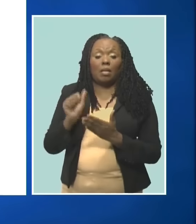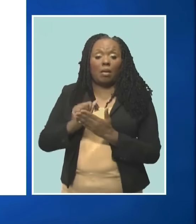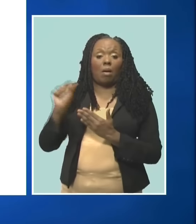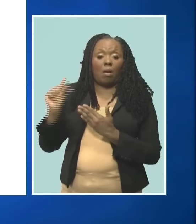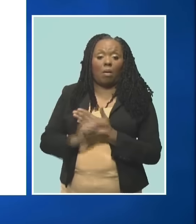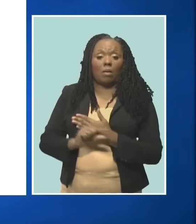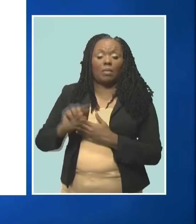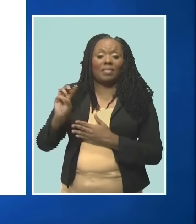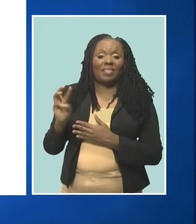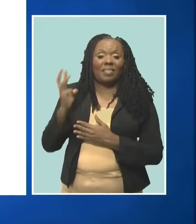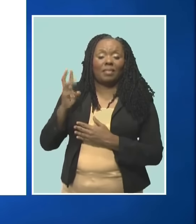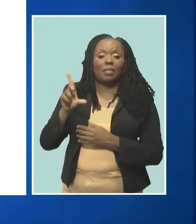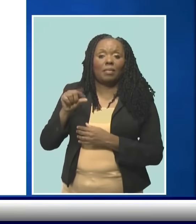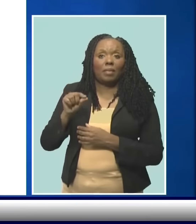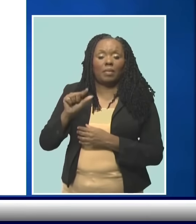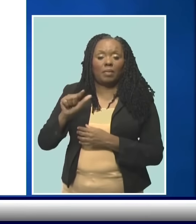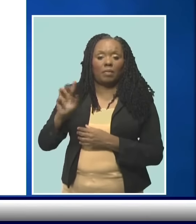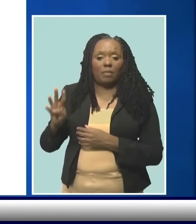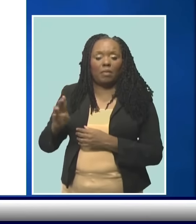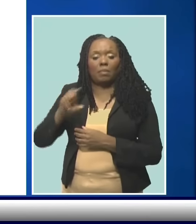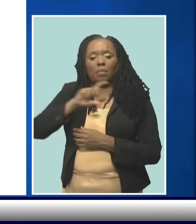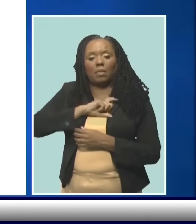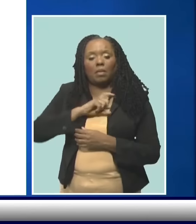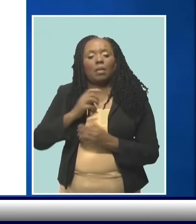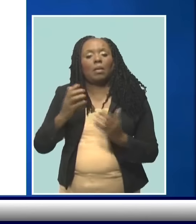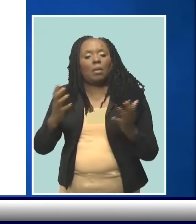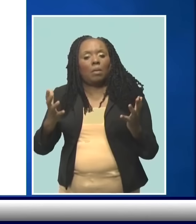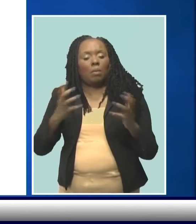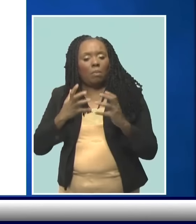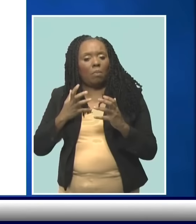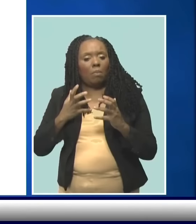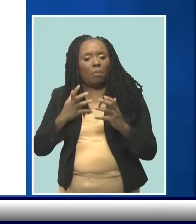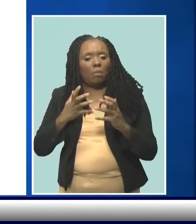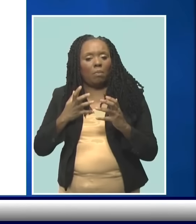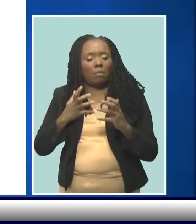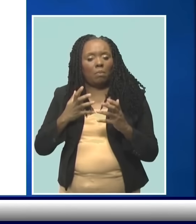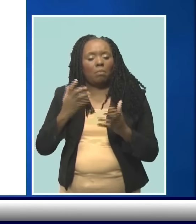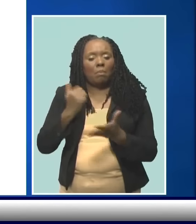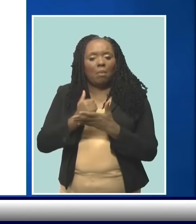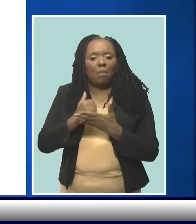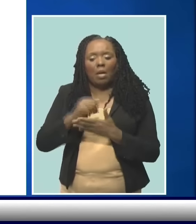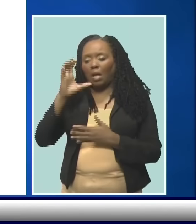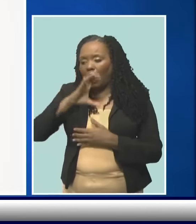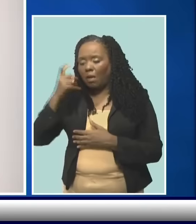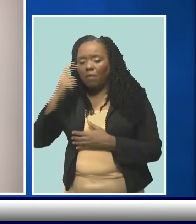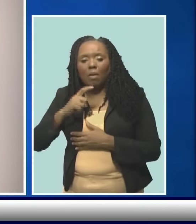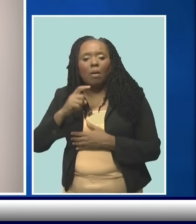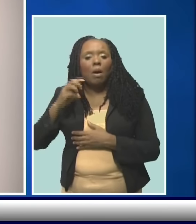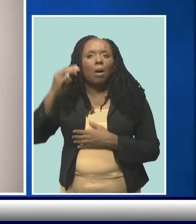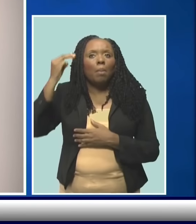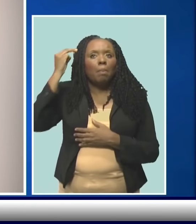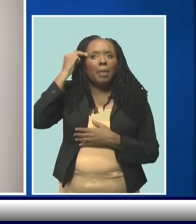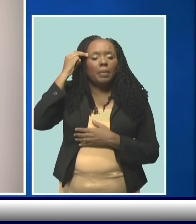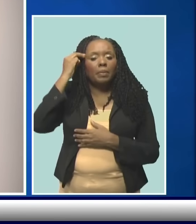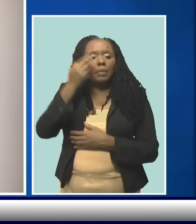2024, the Barbados Police Service asked for the public's help in locating mental patient Jade Barnett. The teenager